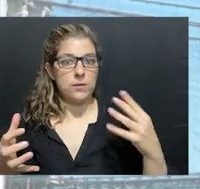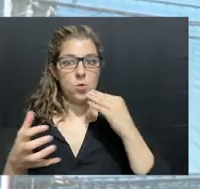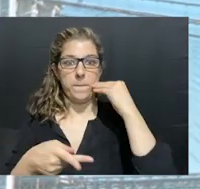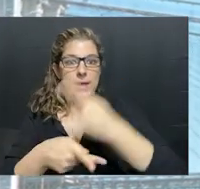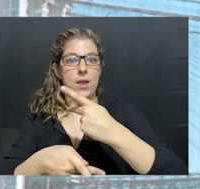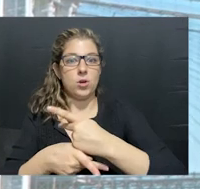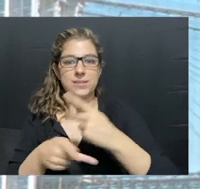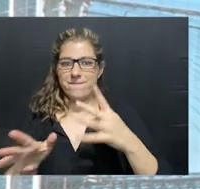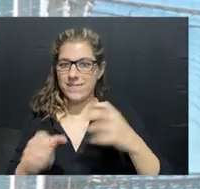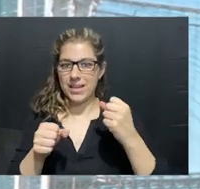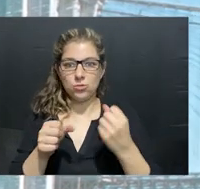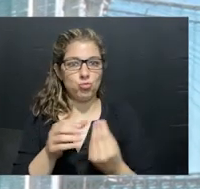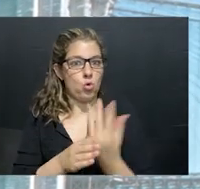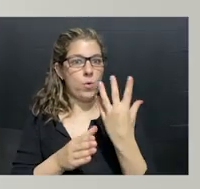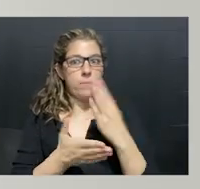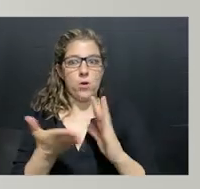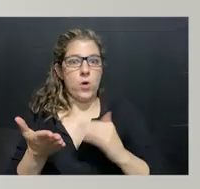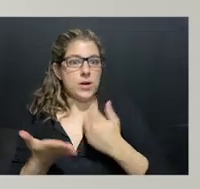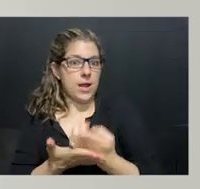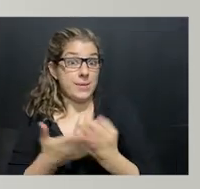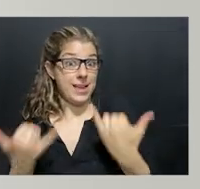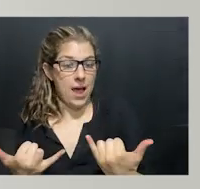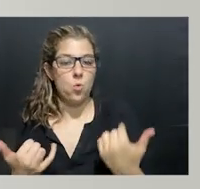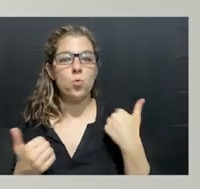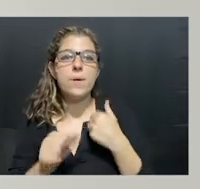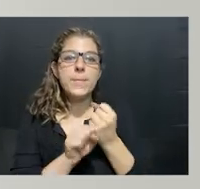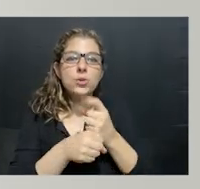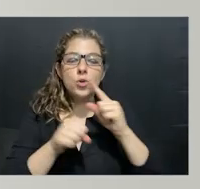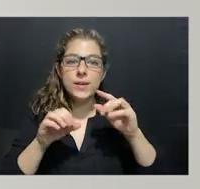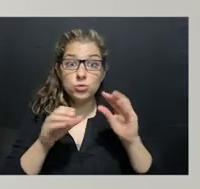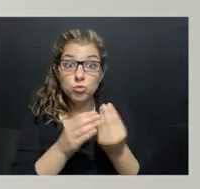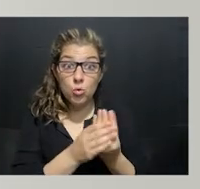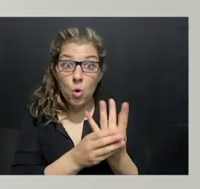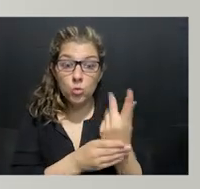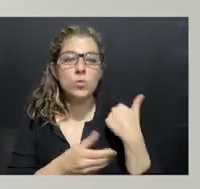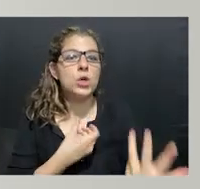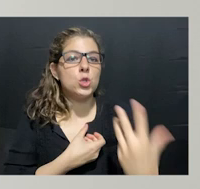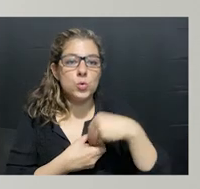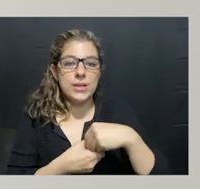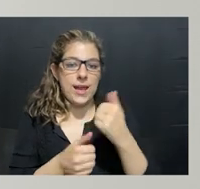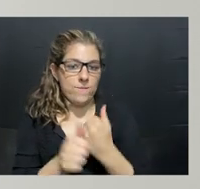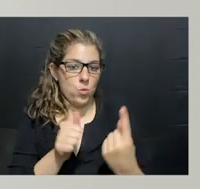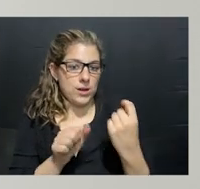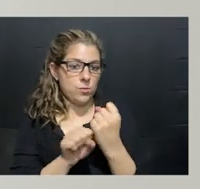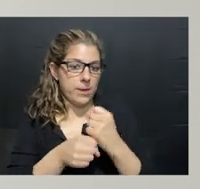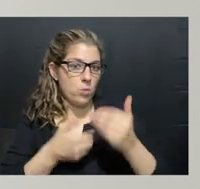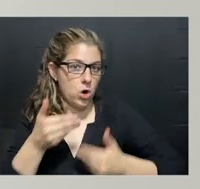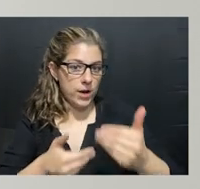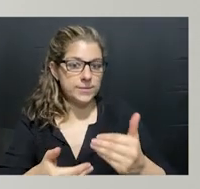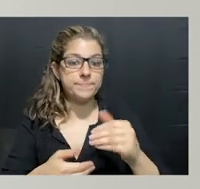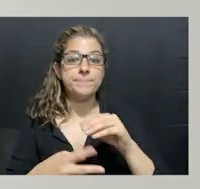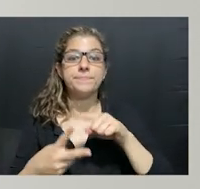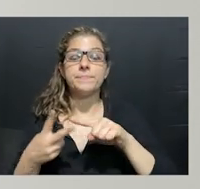healthcare, which is the fastest growing sector in our economy, and you're making sure that as it grows, we're including all as we make progress. Another